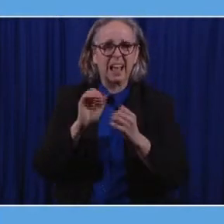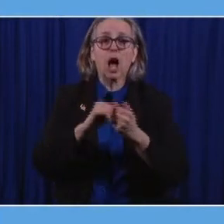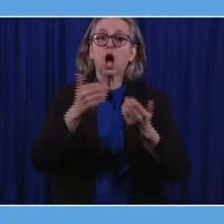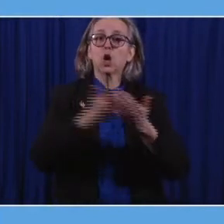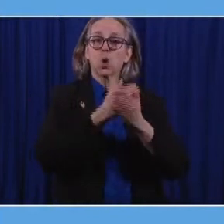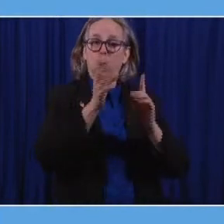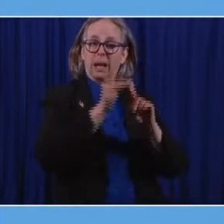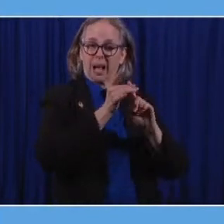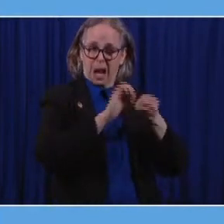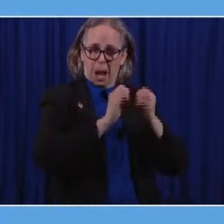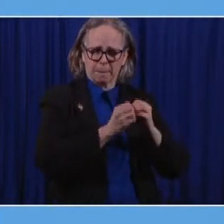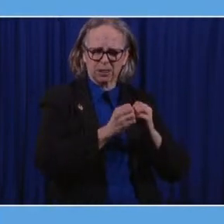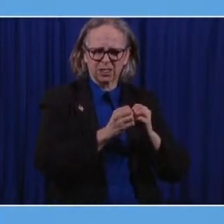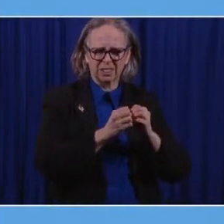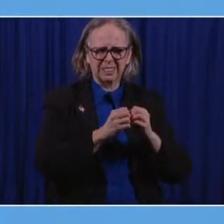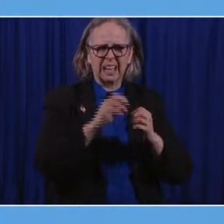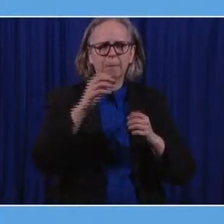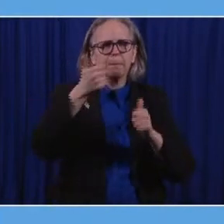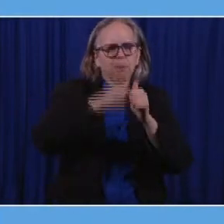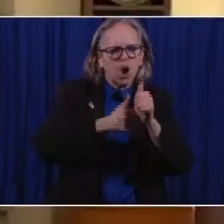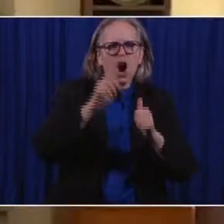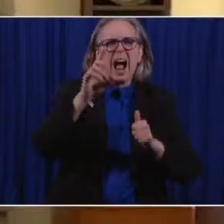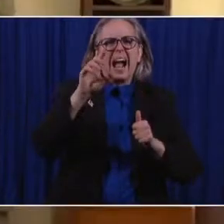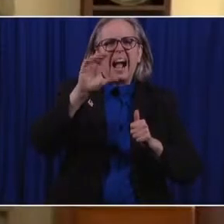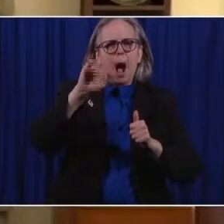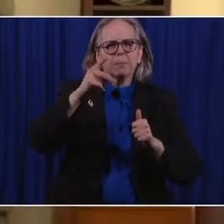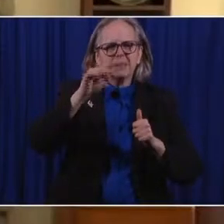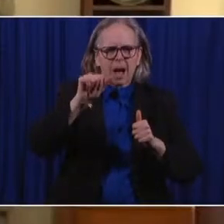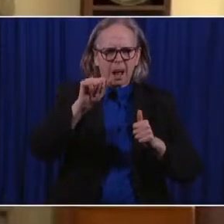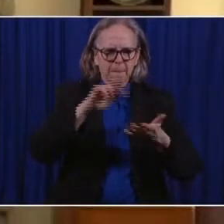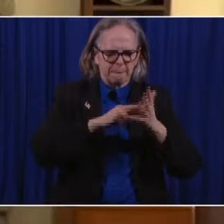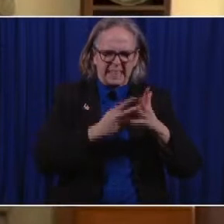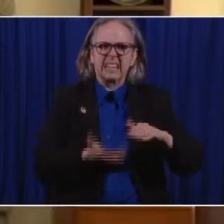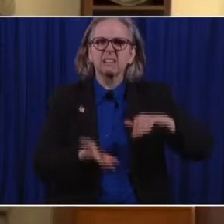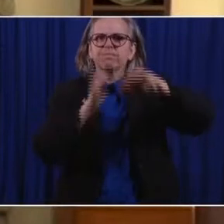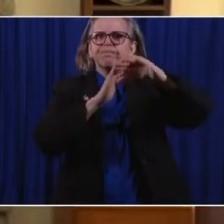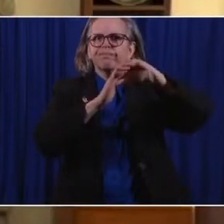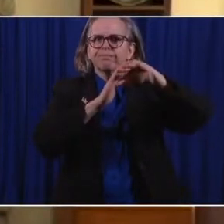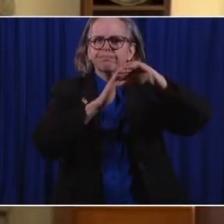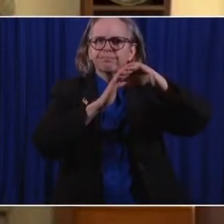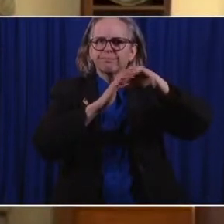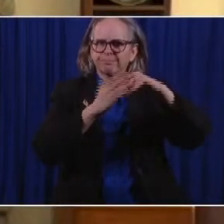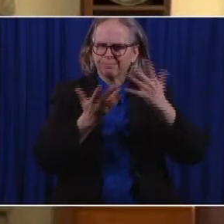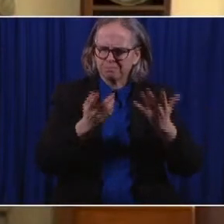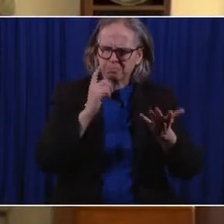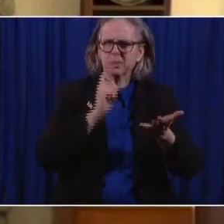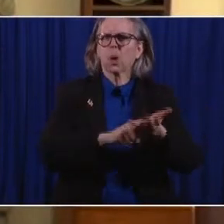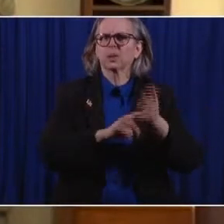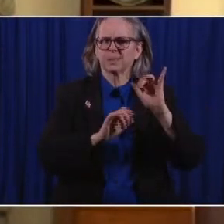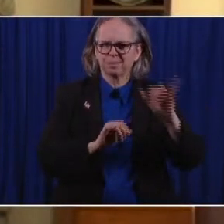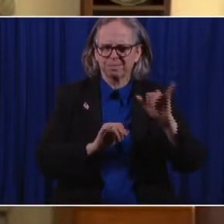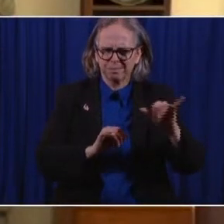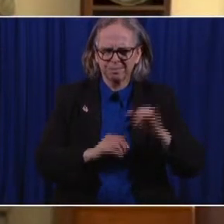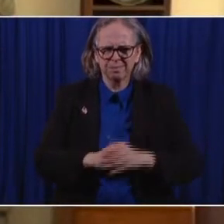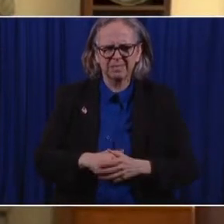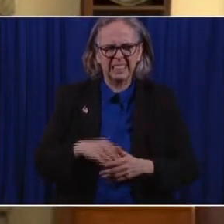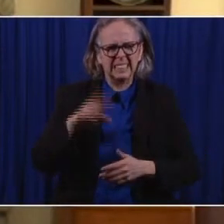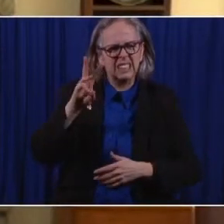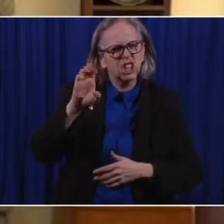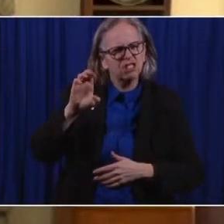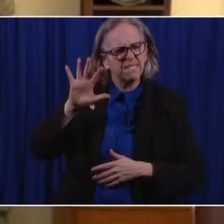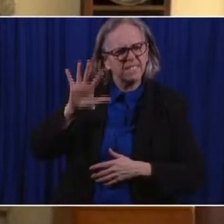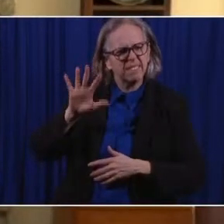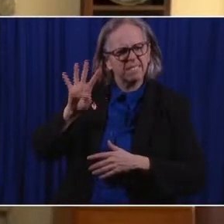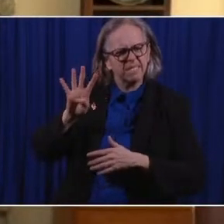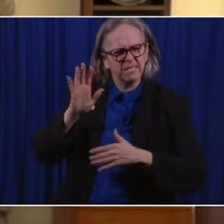week, and that is not good. And this is where you see that here. We've gone up from 656 on an average